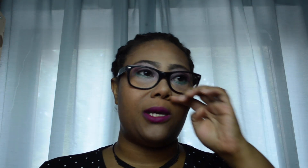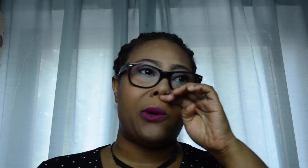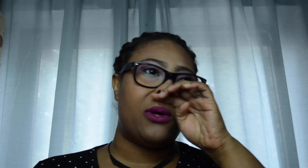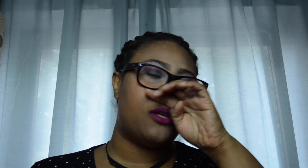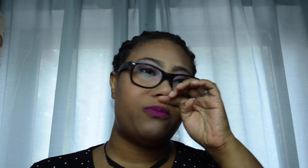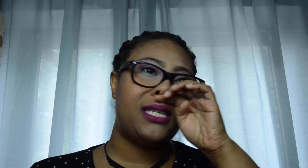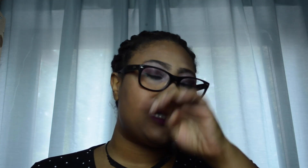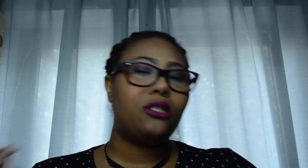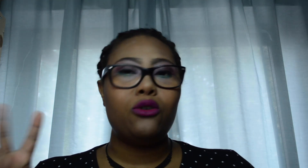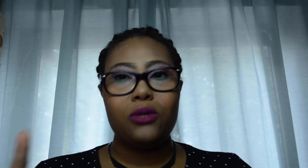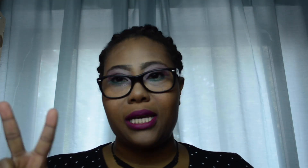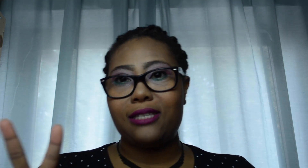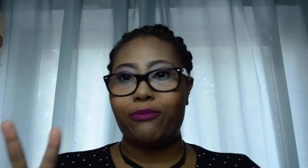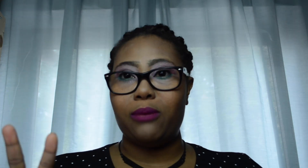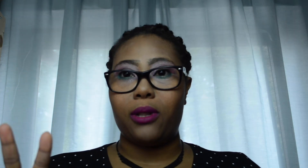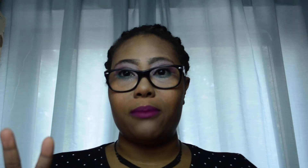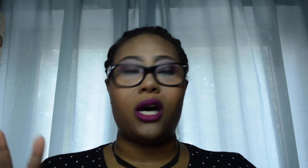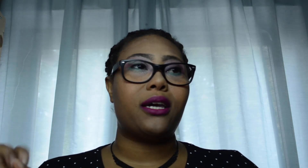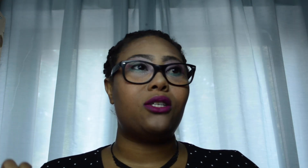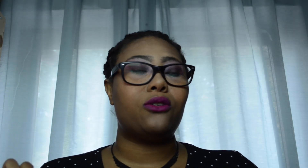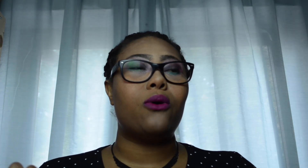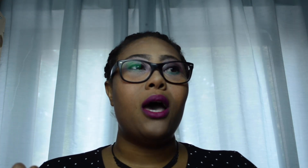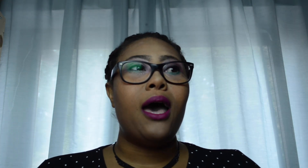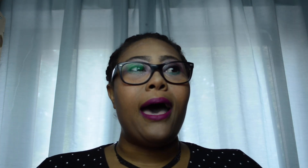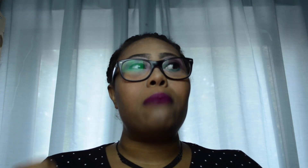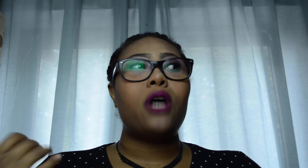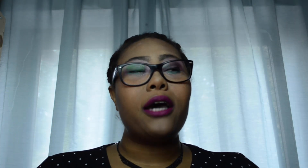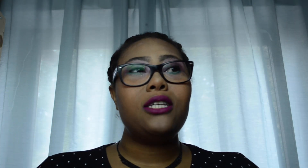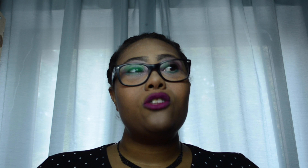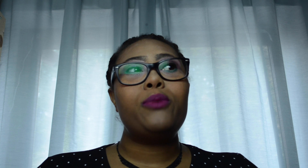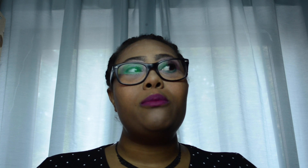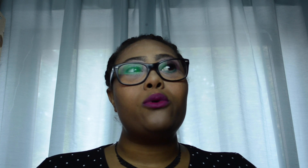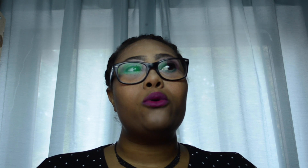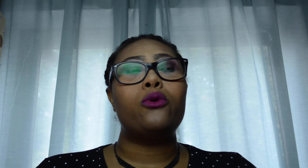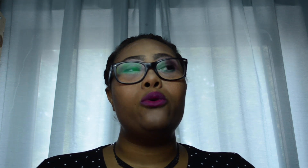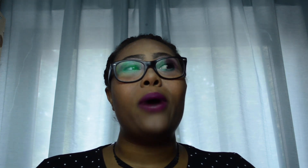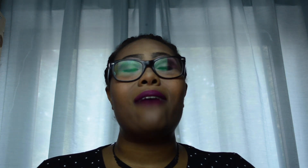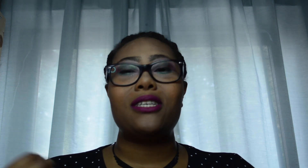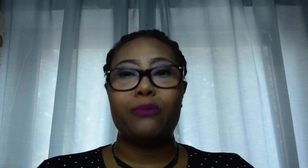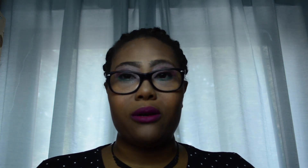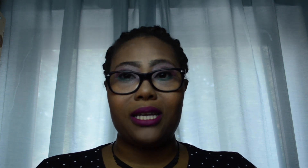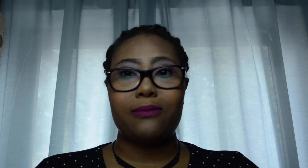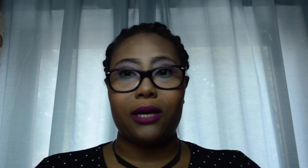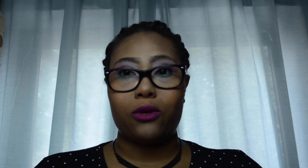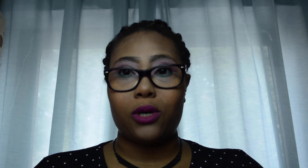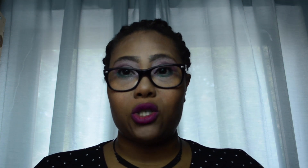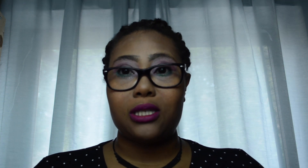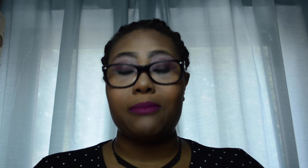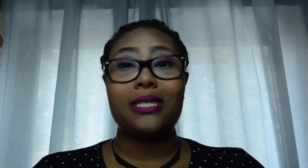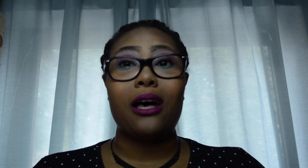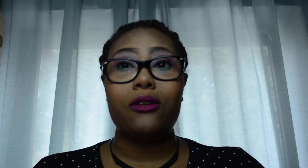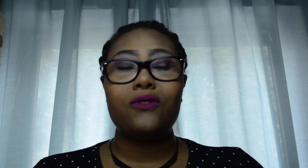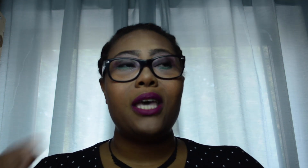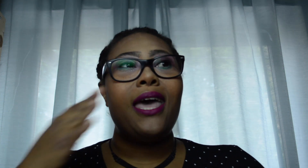this video, there's basically two sets of people I'm talking to. I'm talking to the people who have experienced